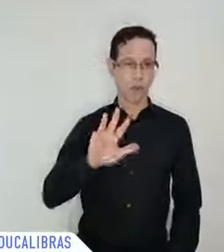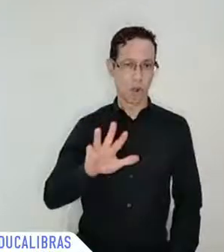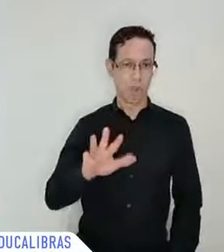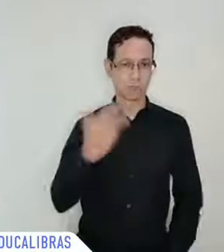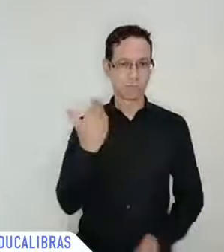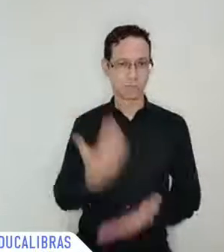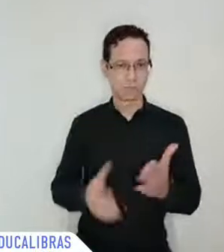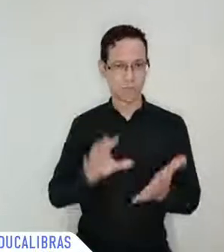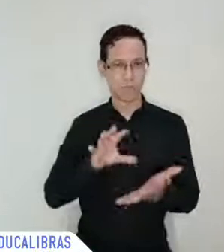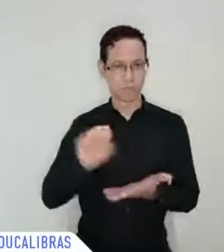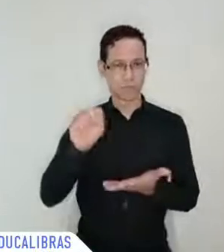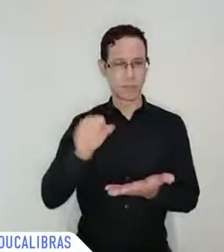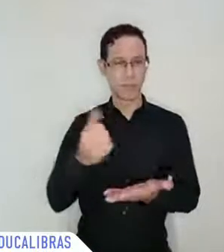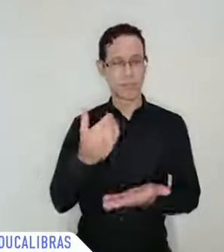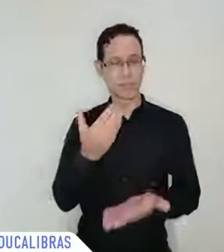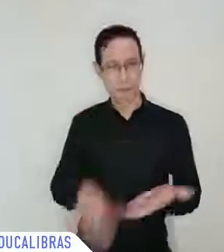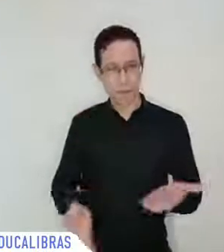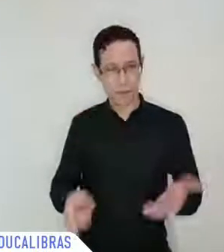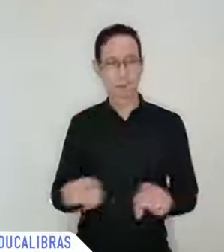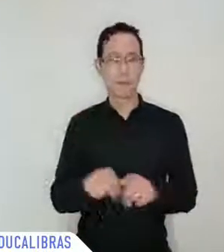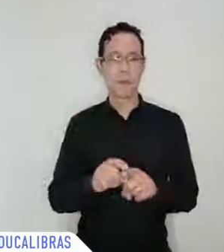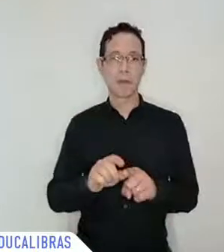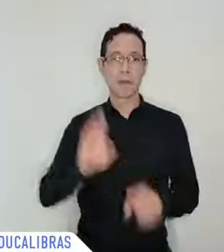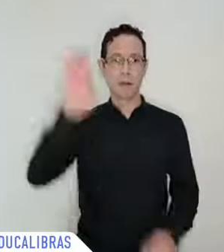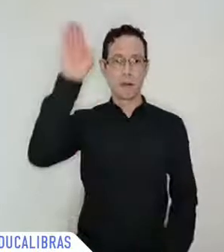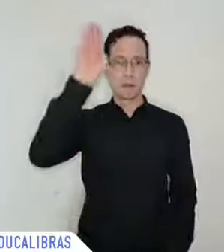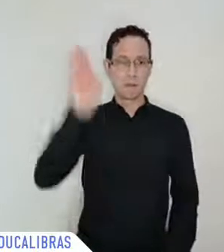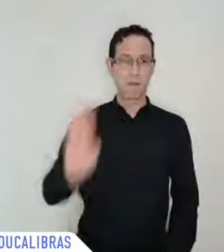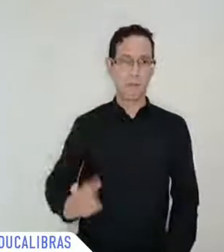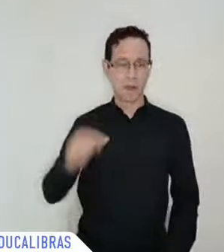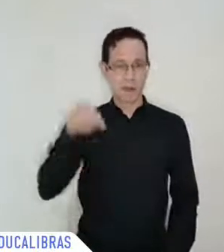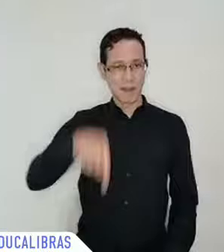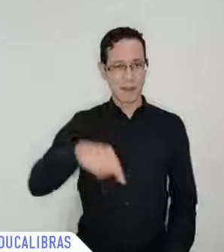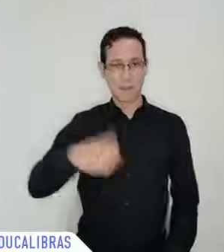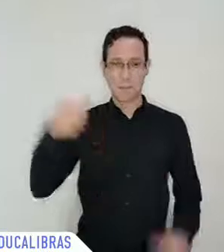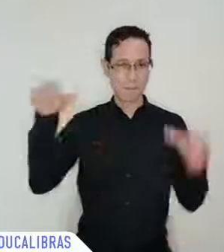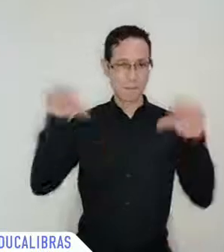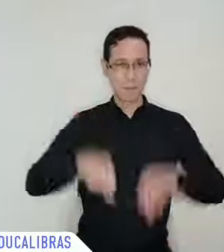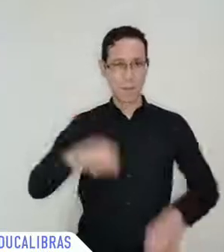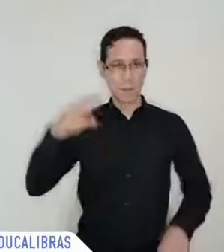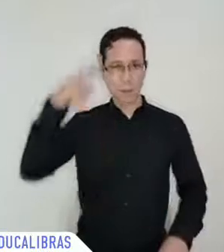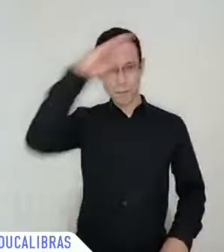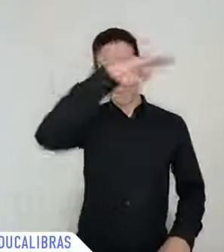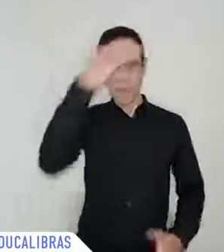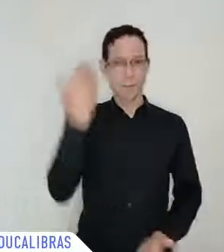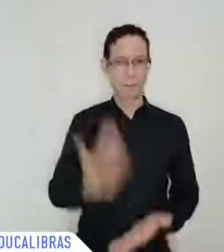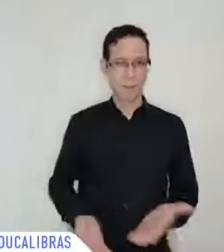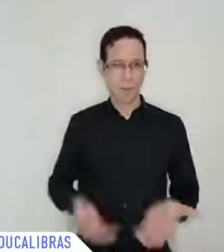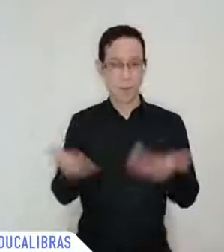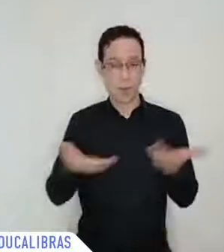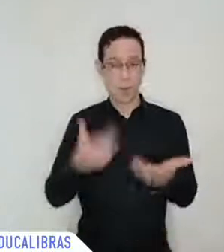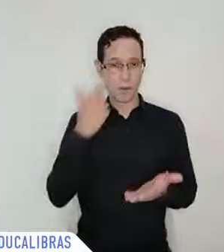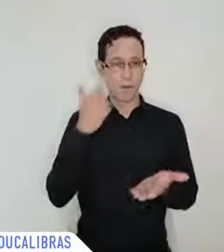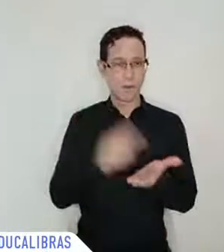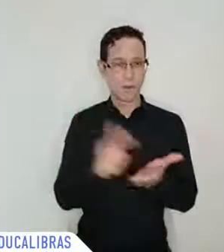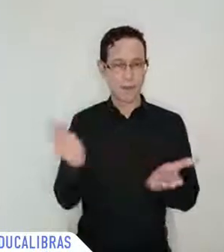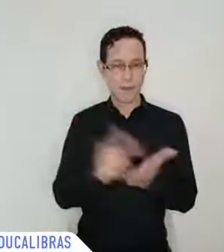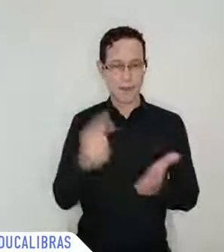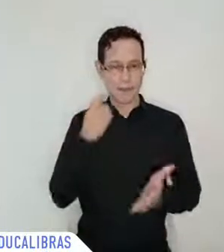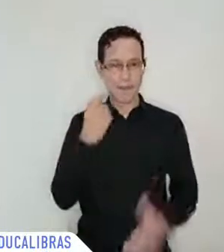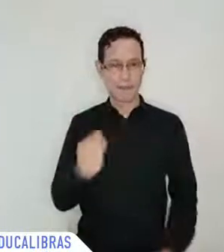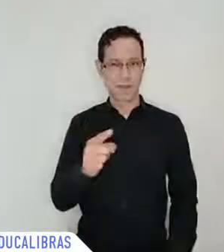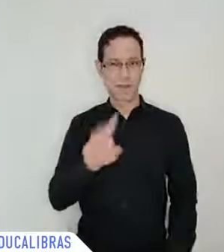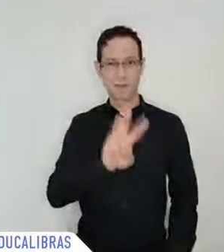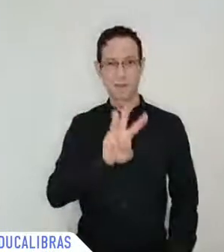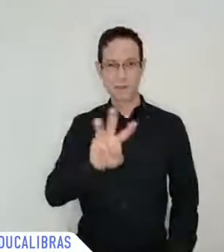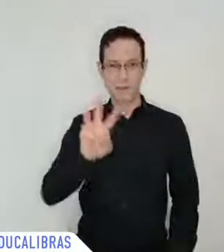the impeachment of Dilma Rousseff, but the COVID-19 has